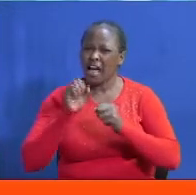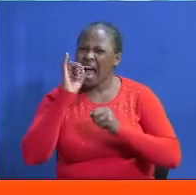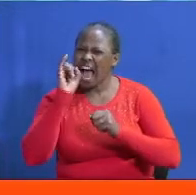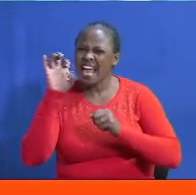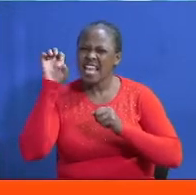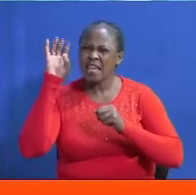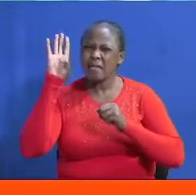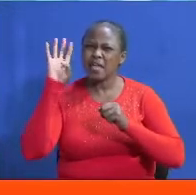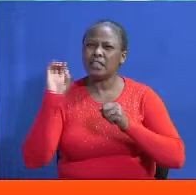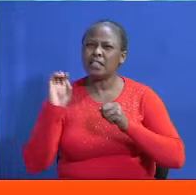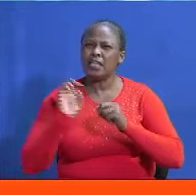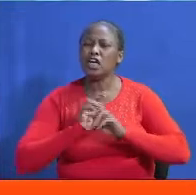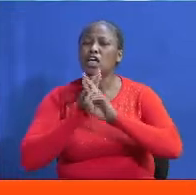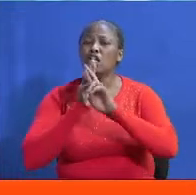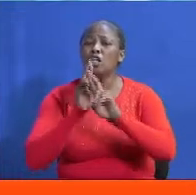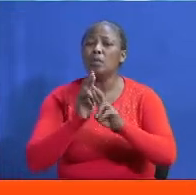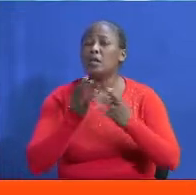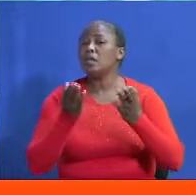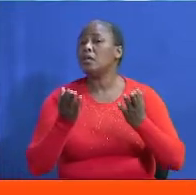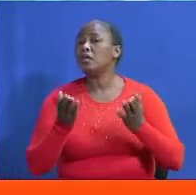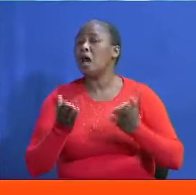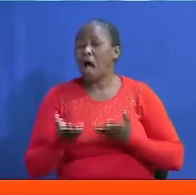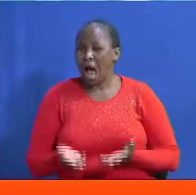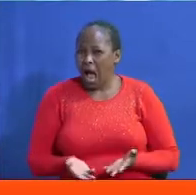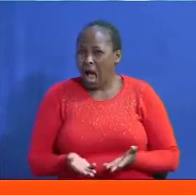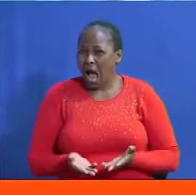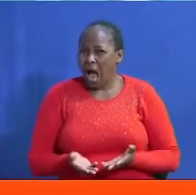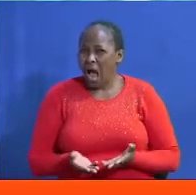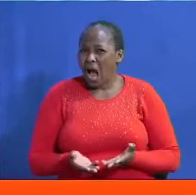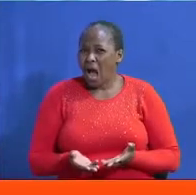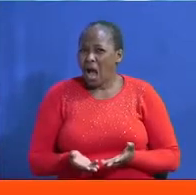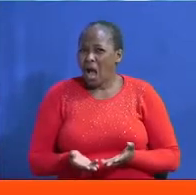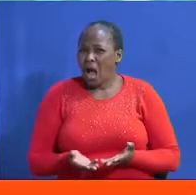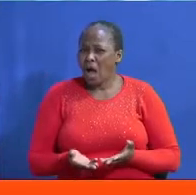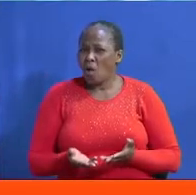So, and this is how they handle elections in